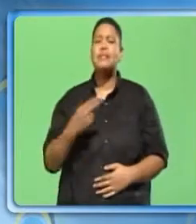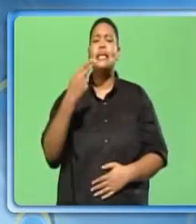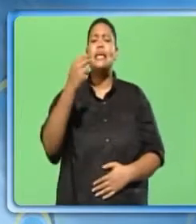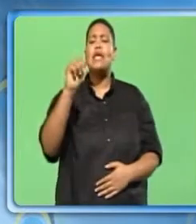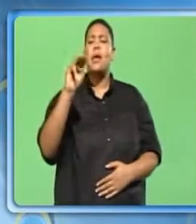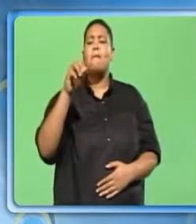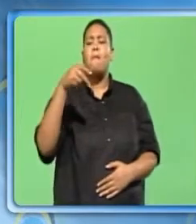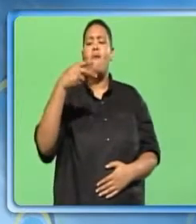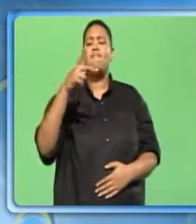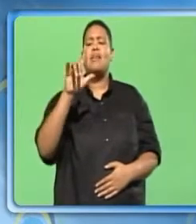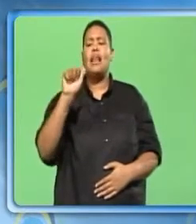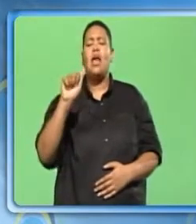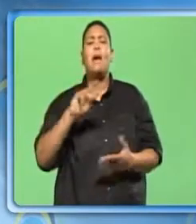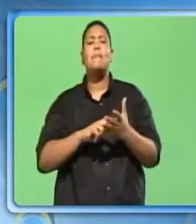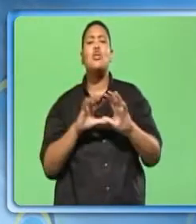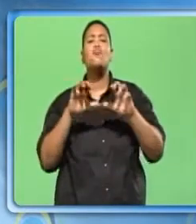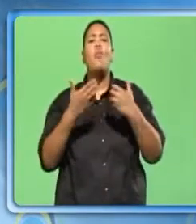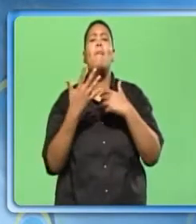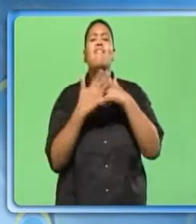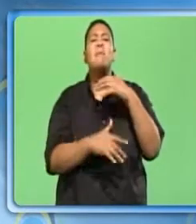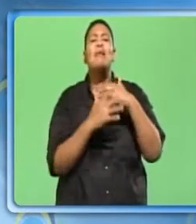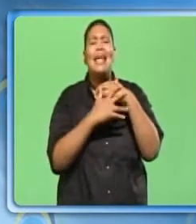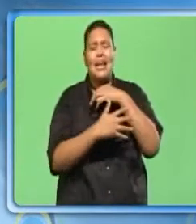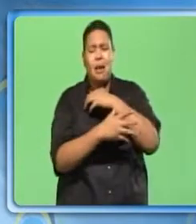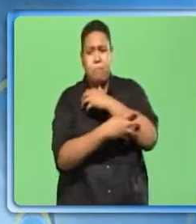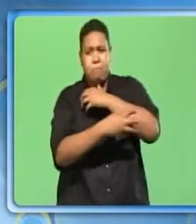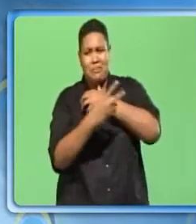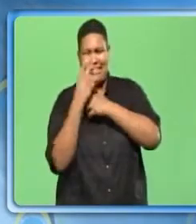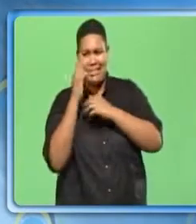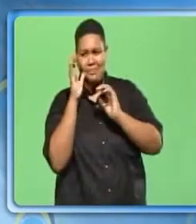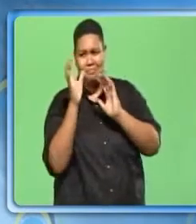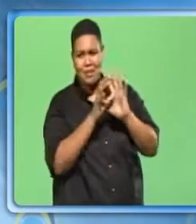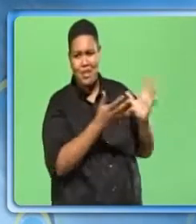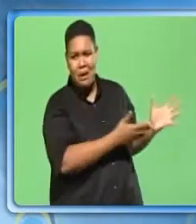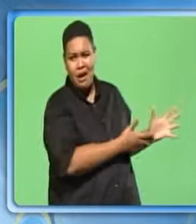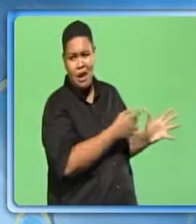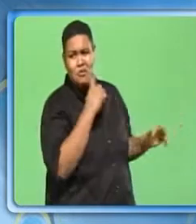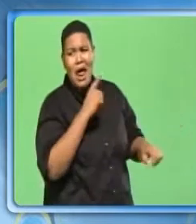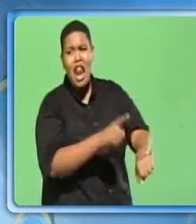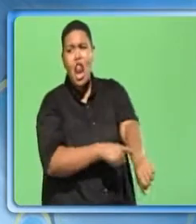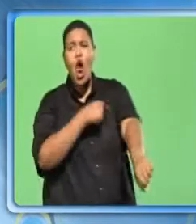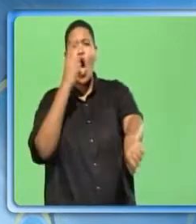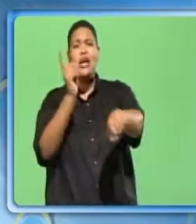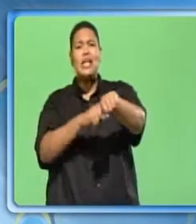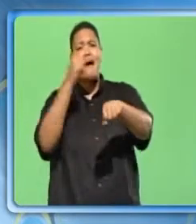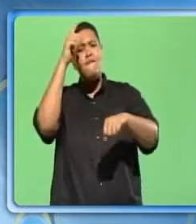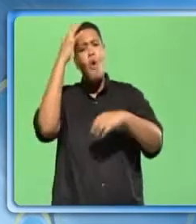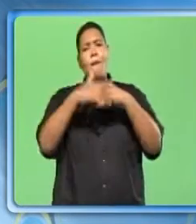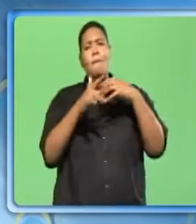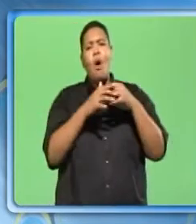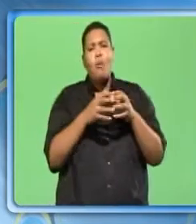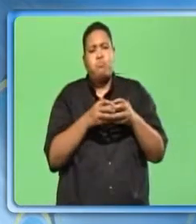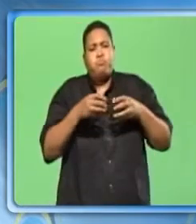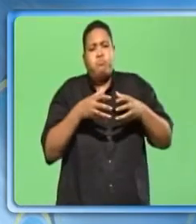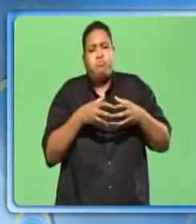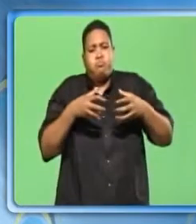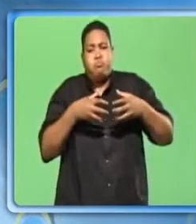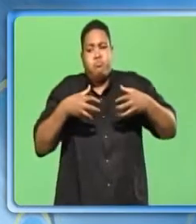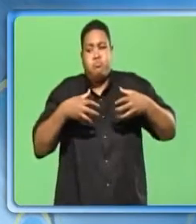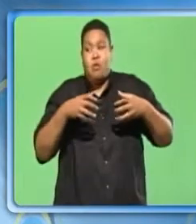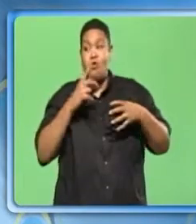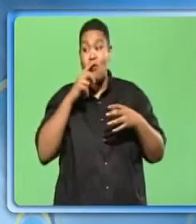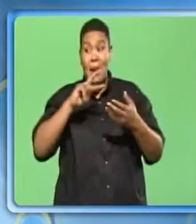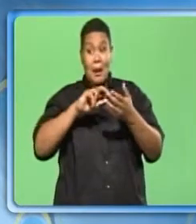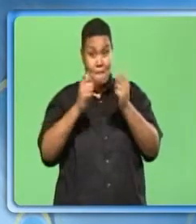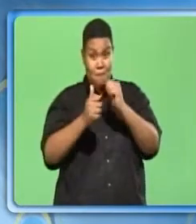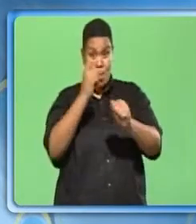Hemophilia refers to a group of bleeding disorders in which it takes a long time for the blood to clot. In most cases, the disorder is